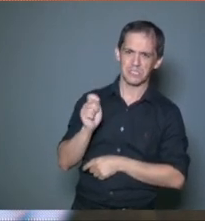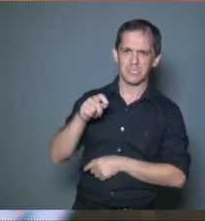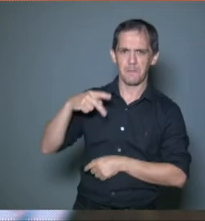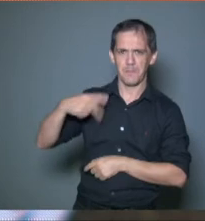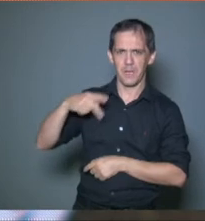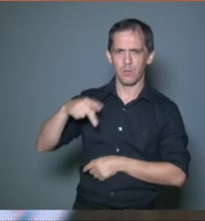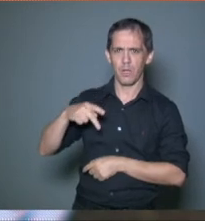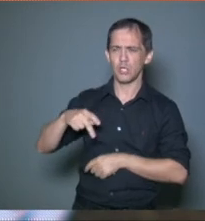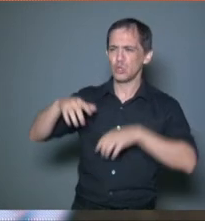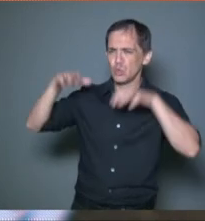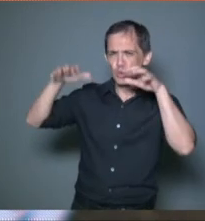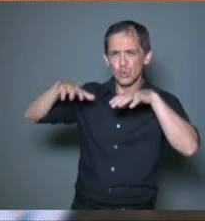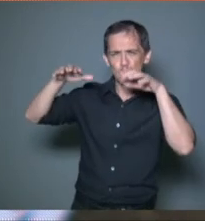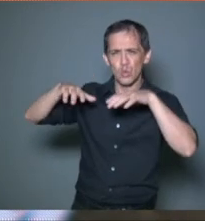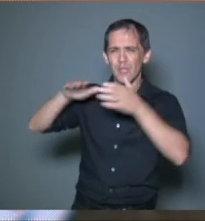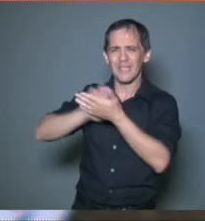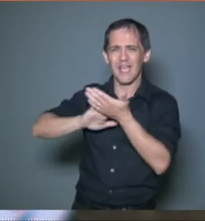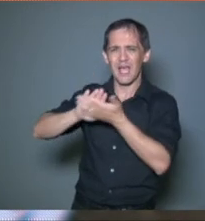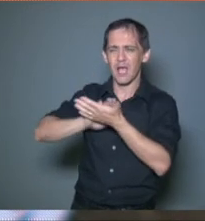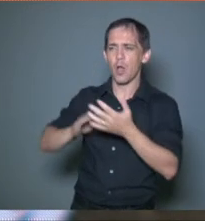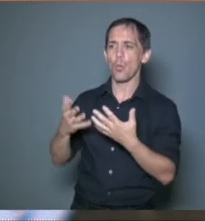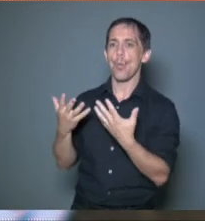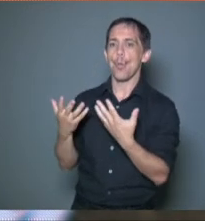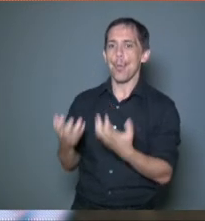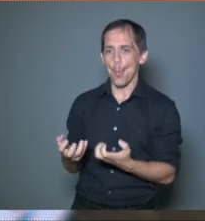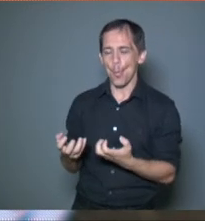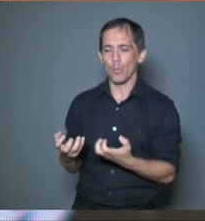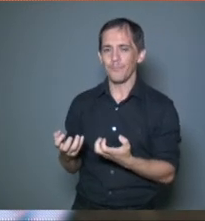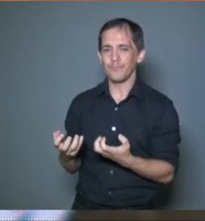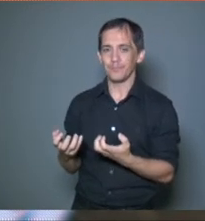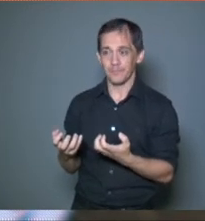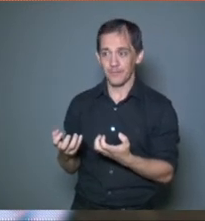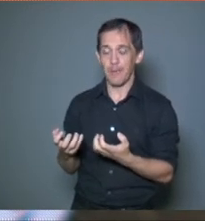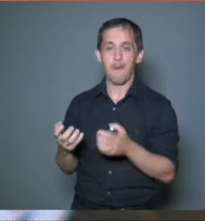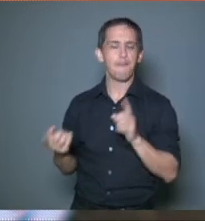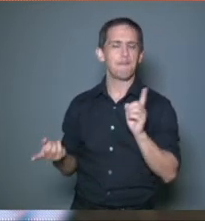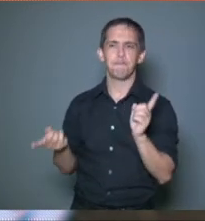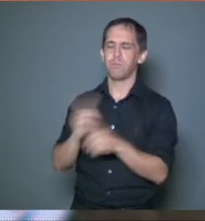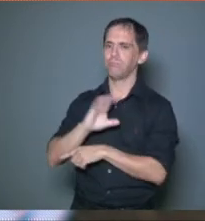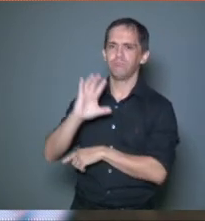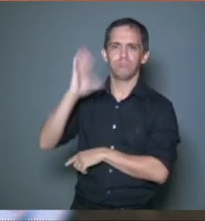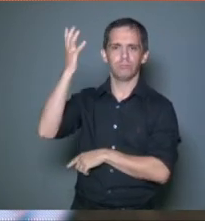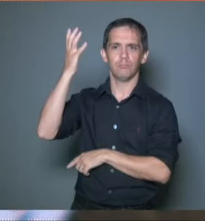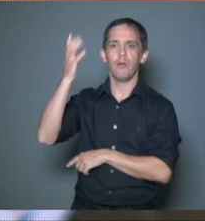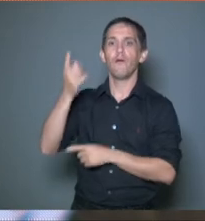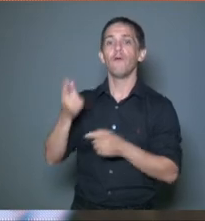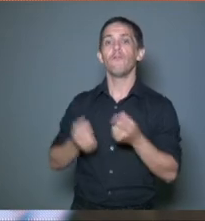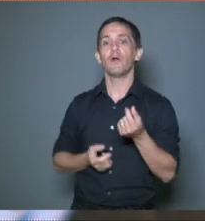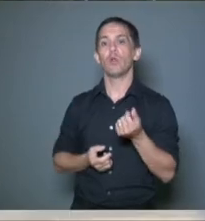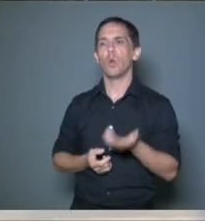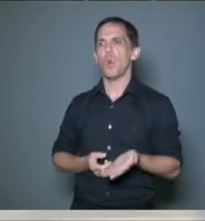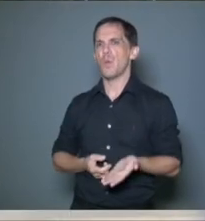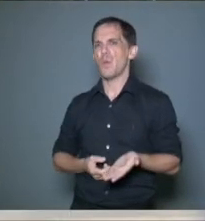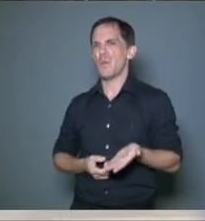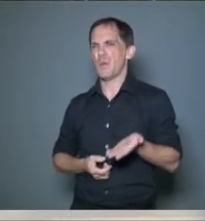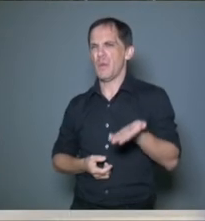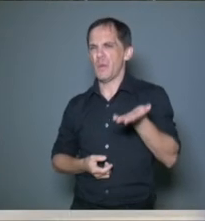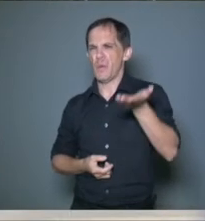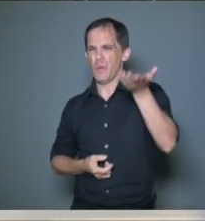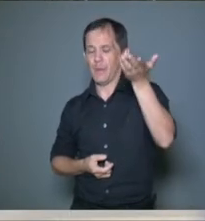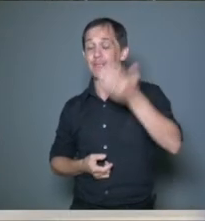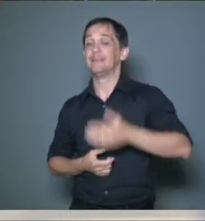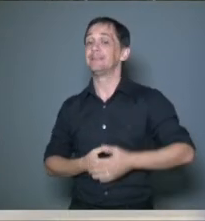Brazil, Argentina, and Paraguay. That's completely changed the supply of grains and led to a change